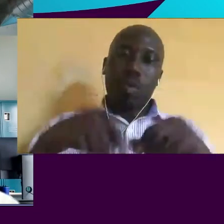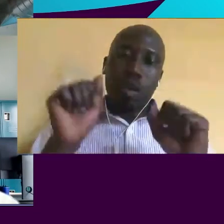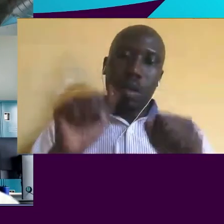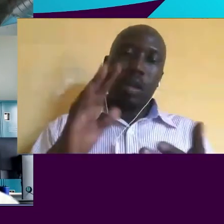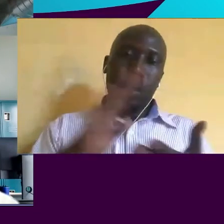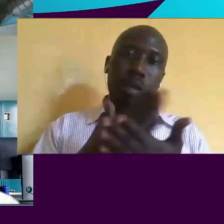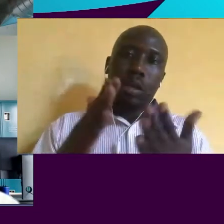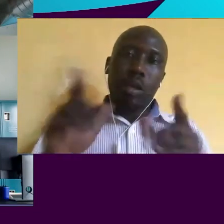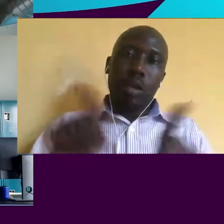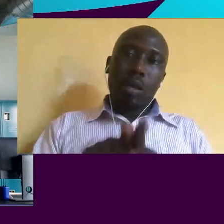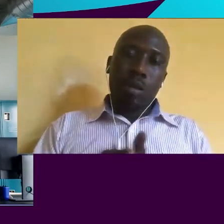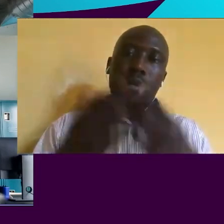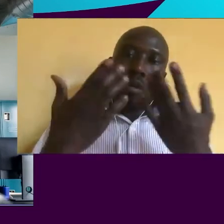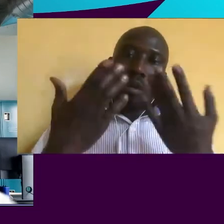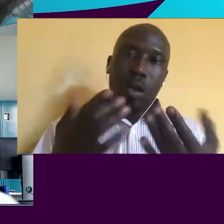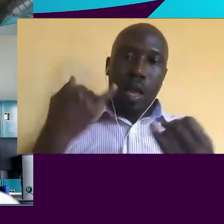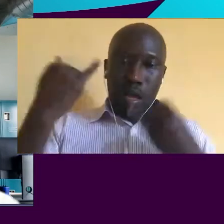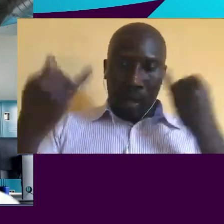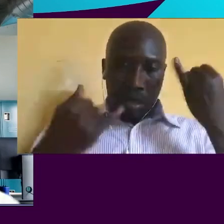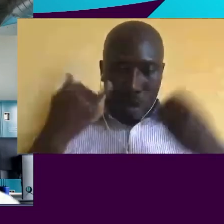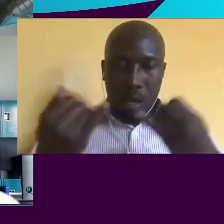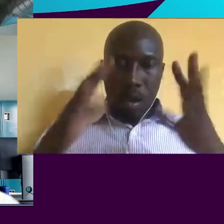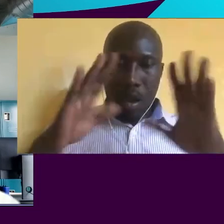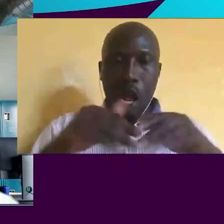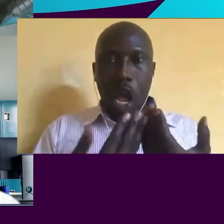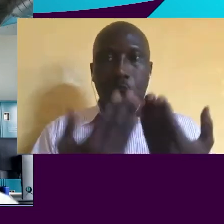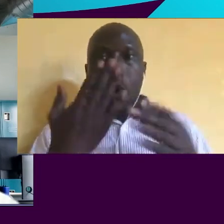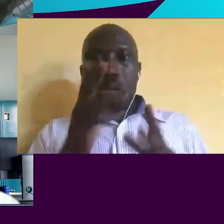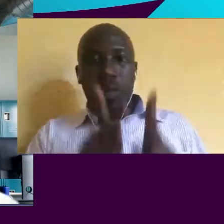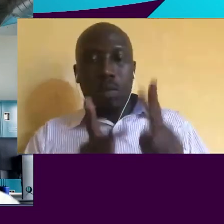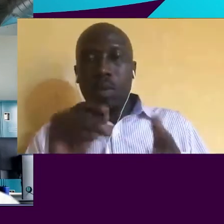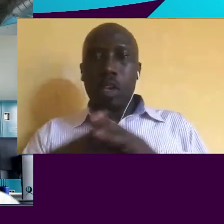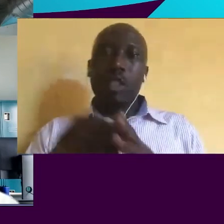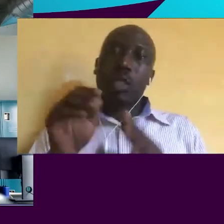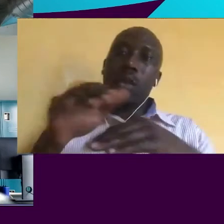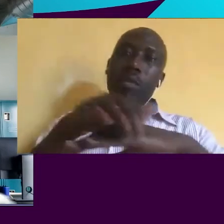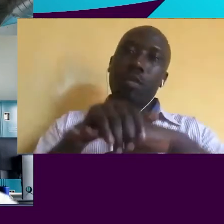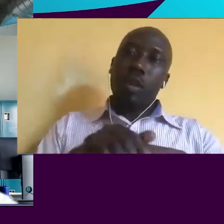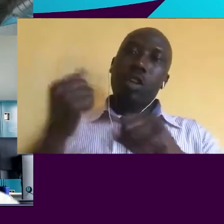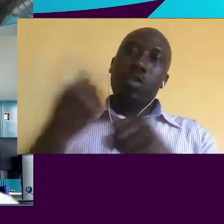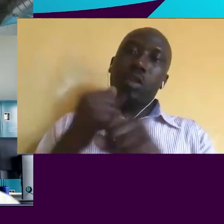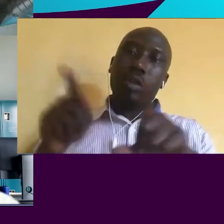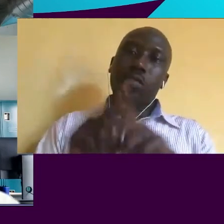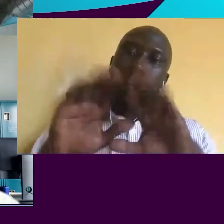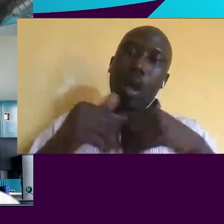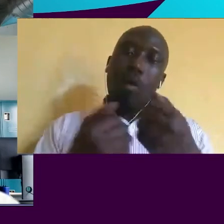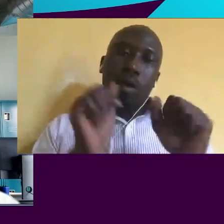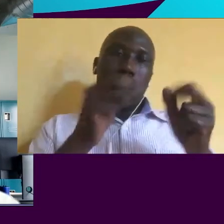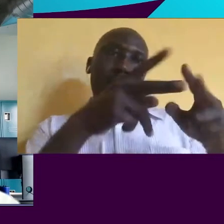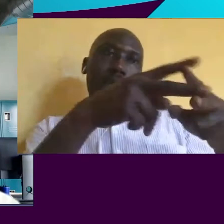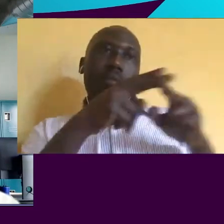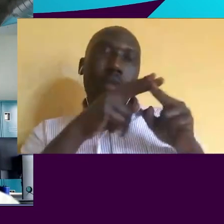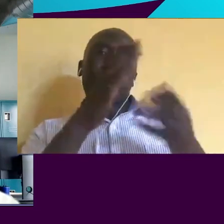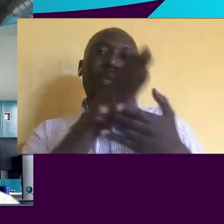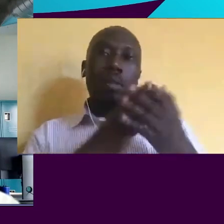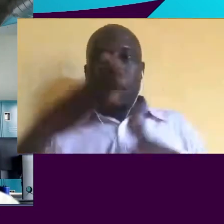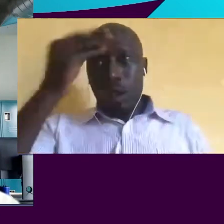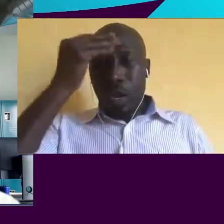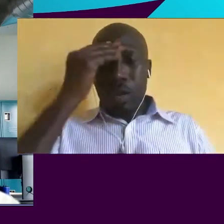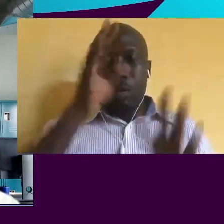share ideas. How are people in the UK doing this, and how can we take some of that learning and bring it to